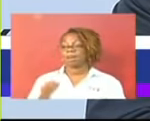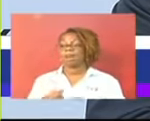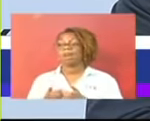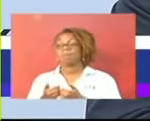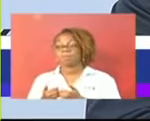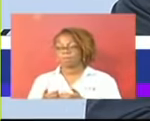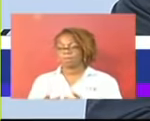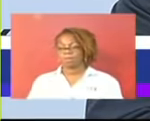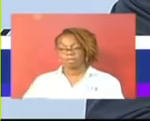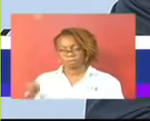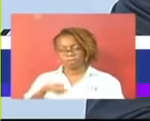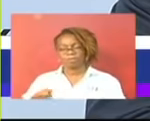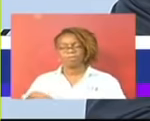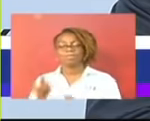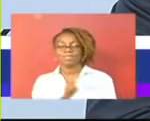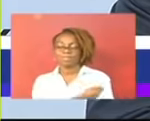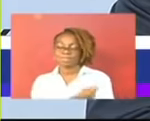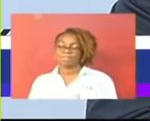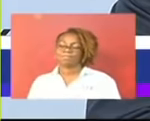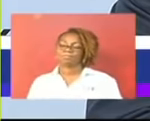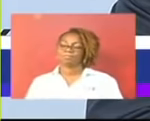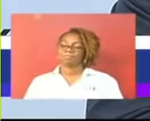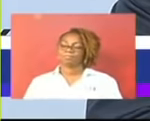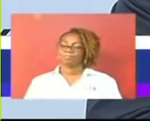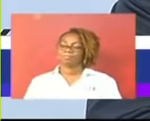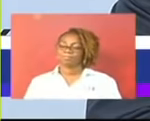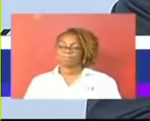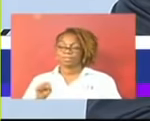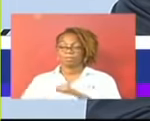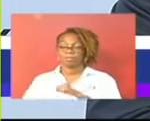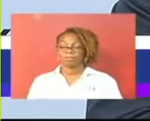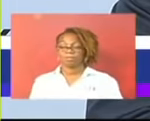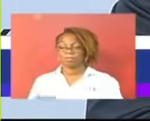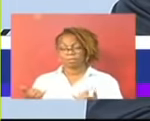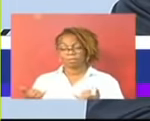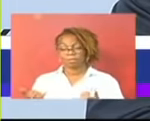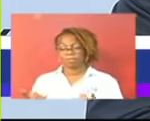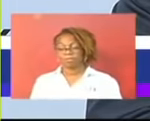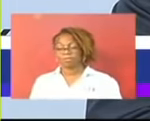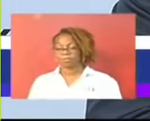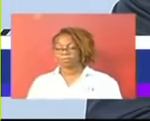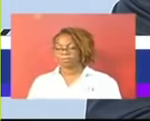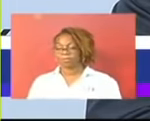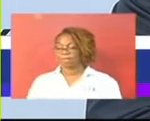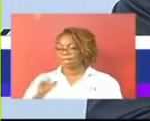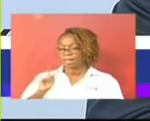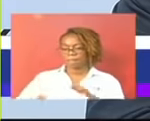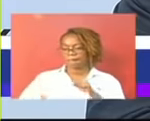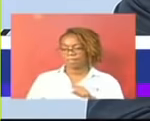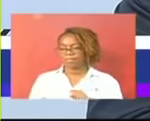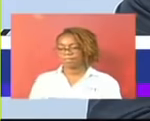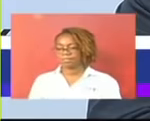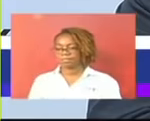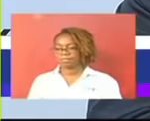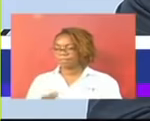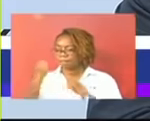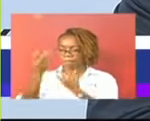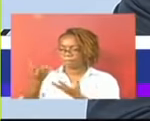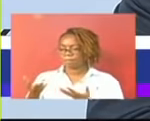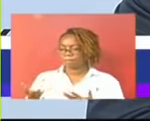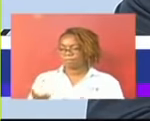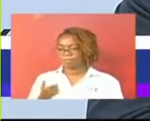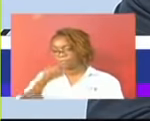population less susceptible. So at this point in time, it would be premature, especially as we are still at the early-ish